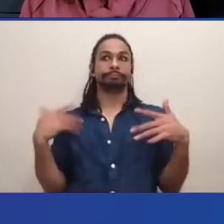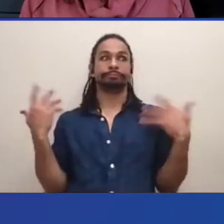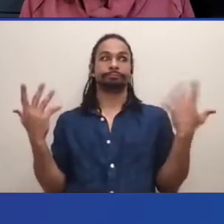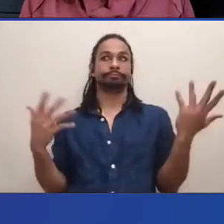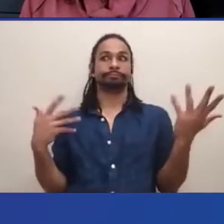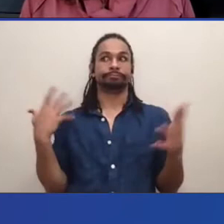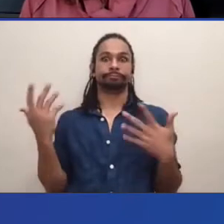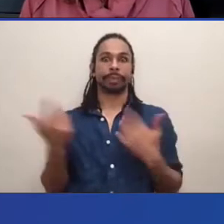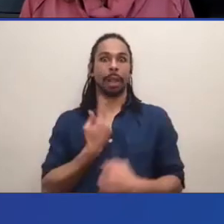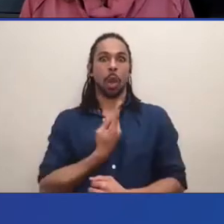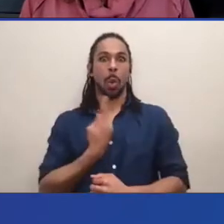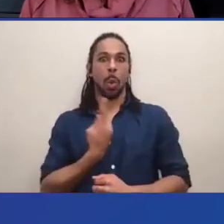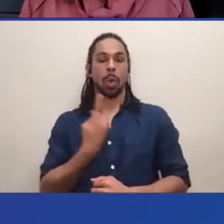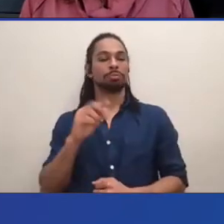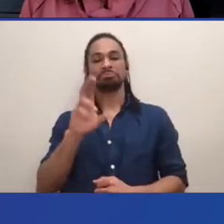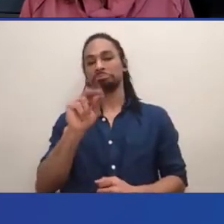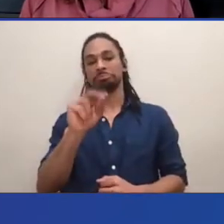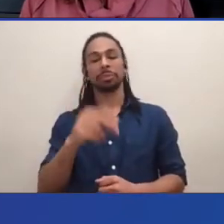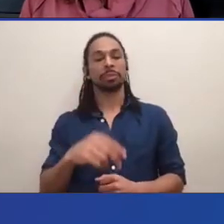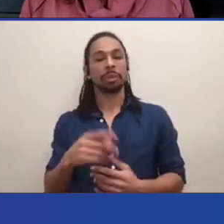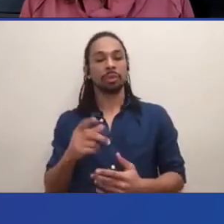true support. And